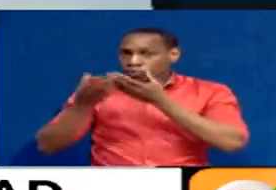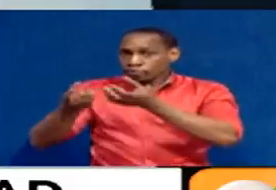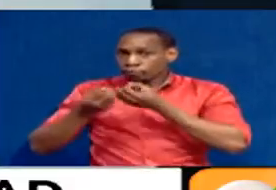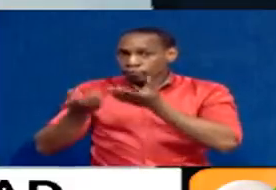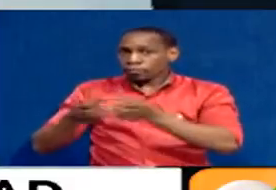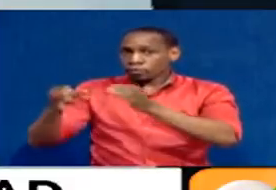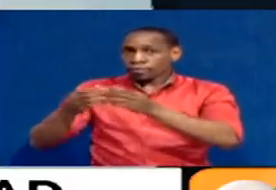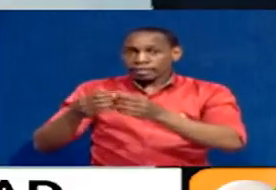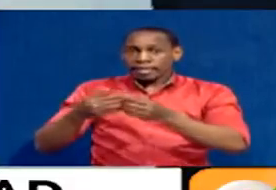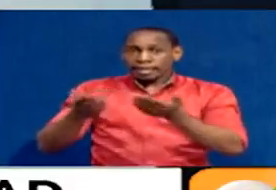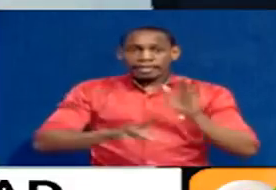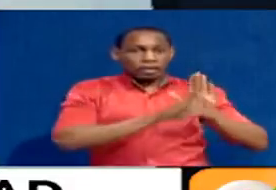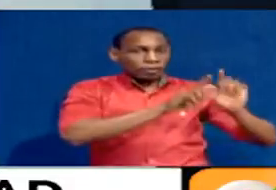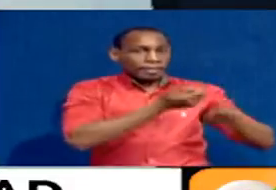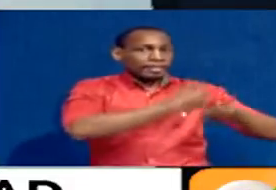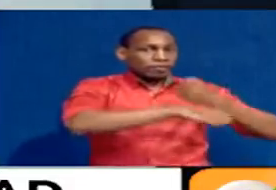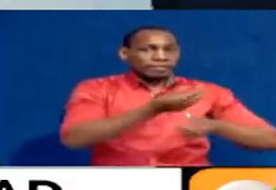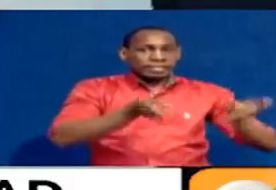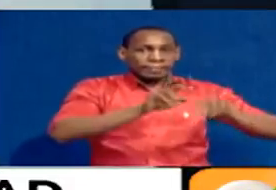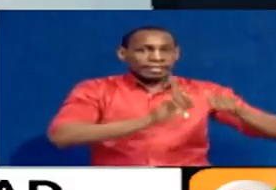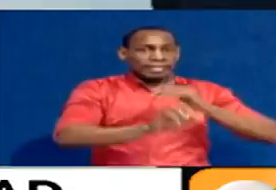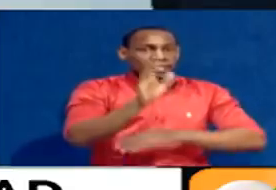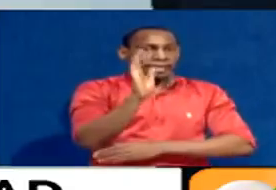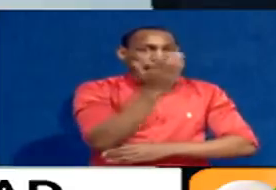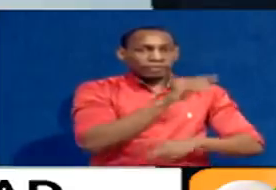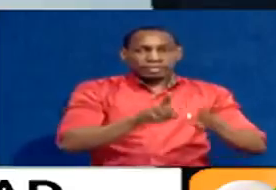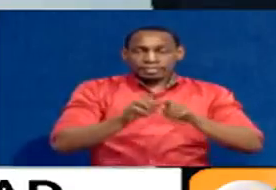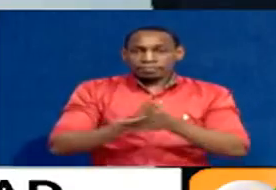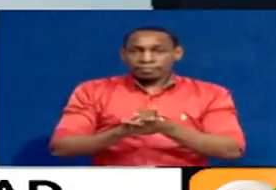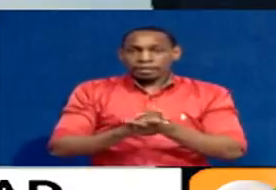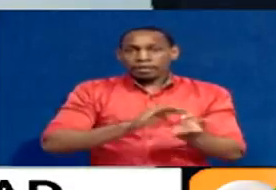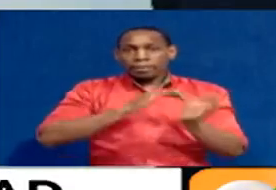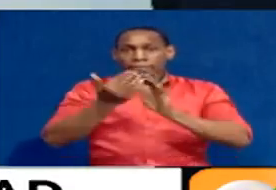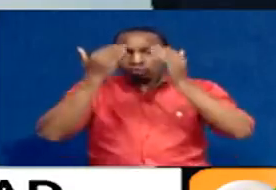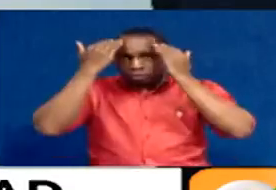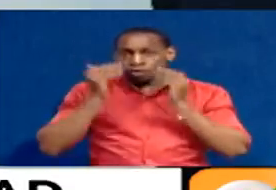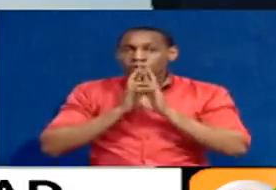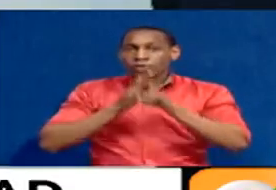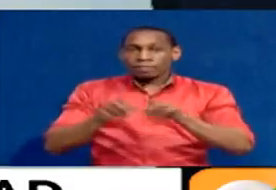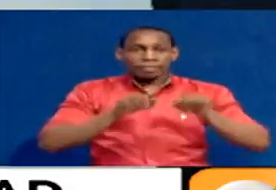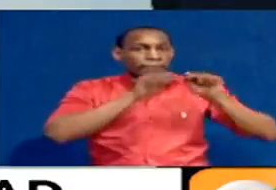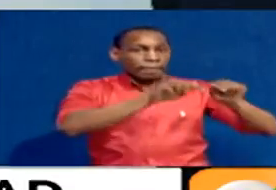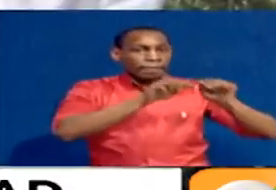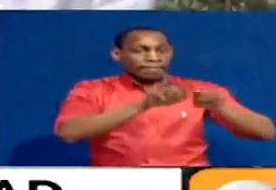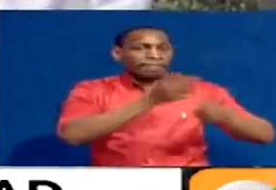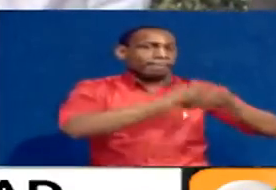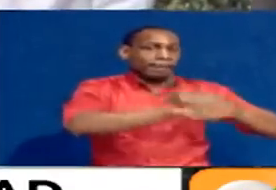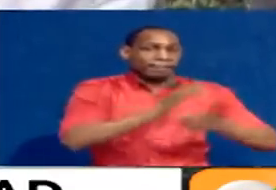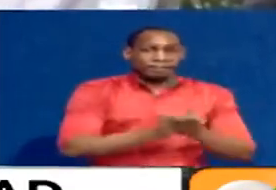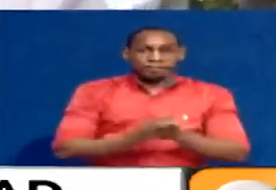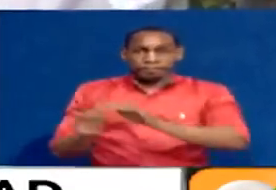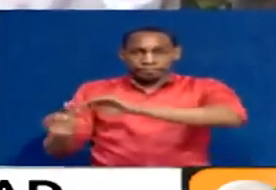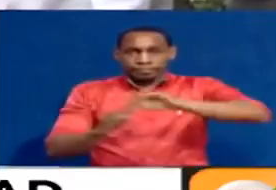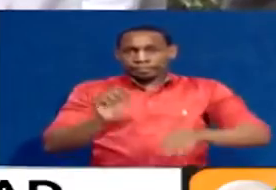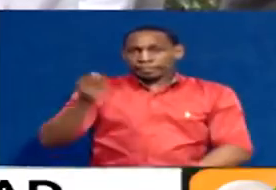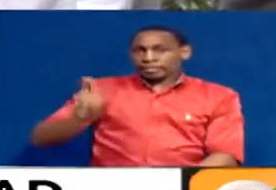the service of any illegal activities occurring within the forest, and also moved to court to report and condemn such activities. President